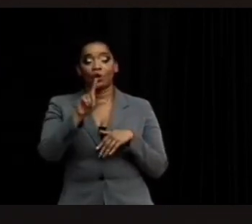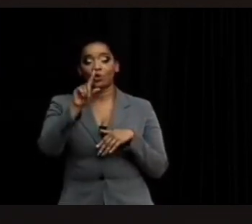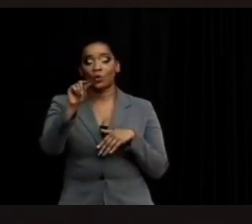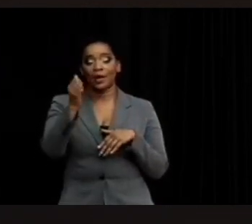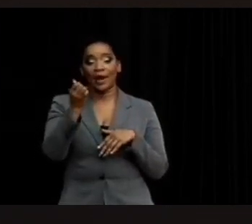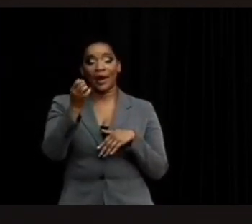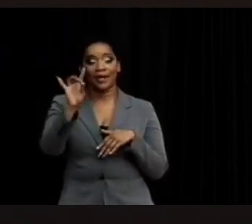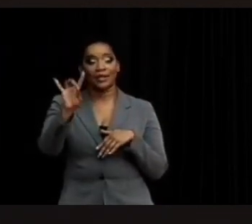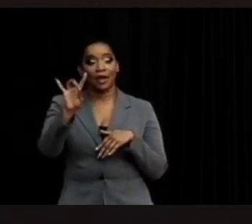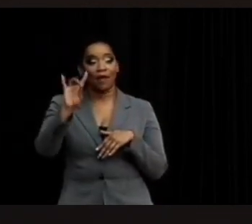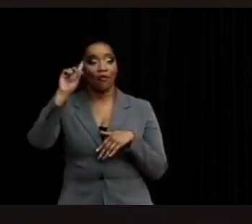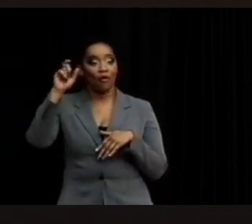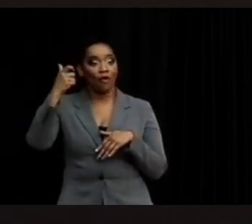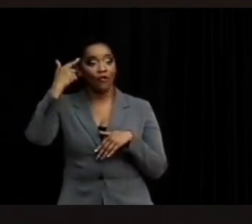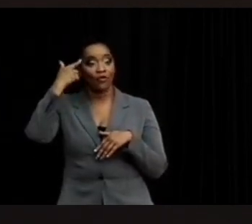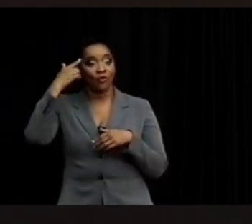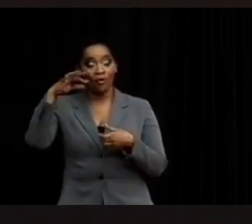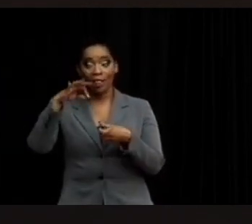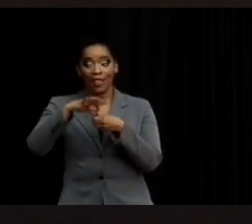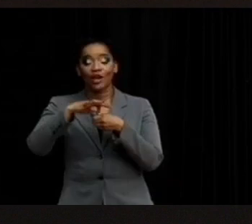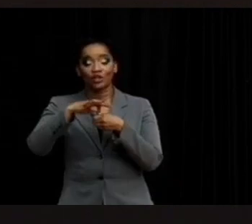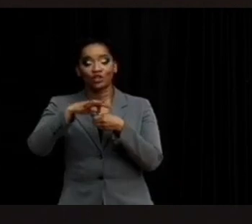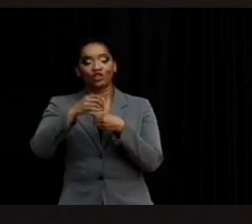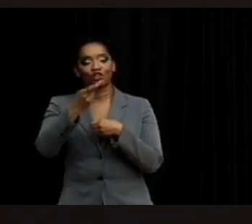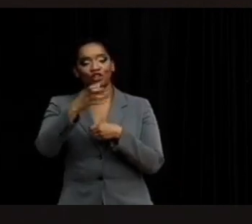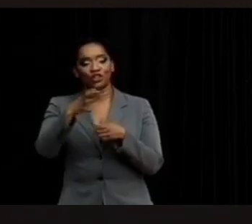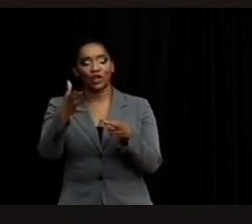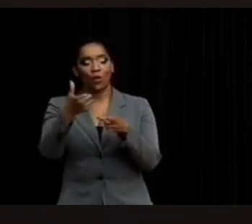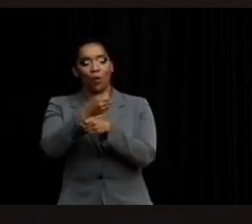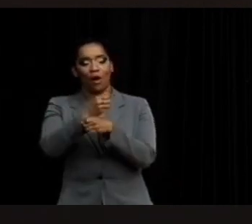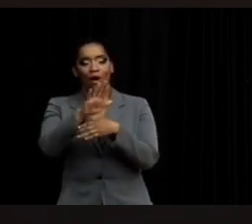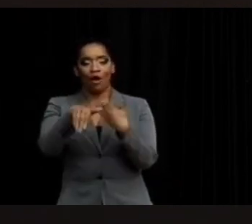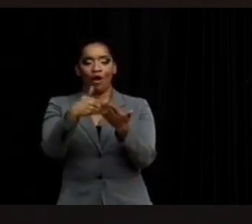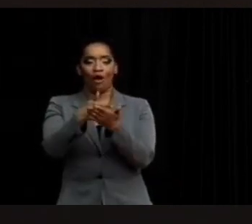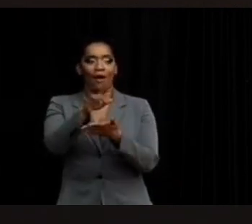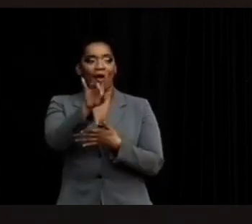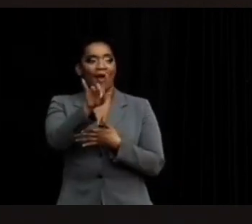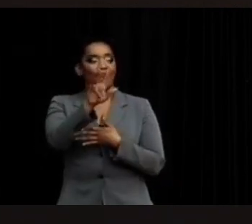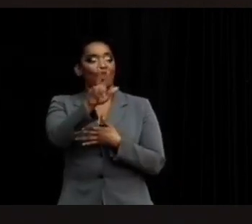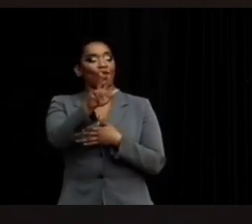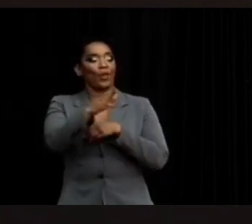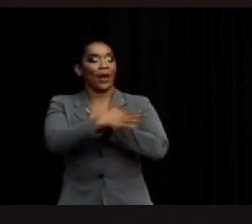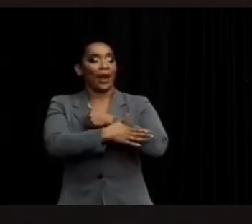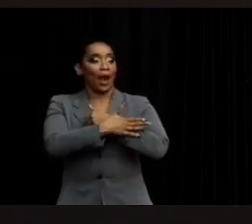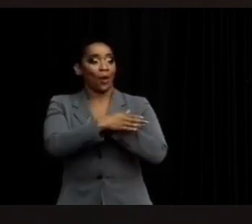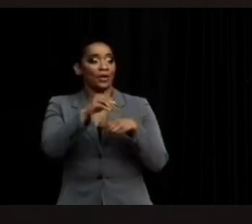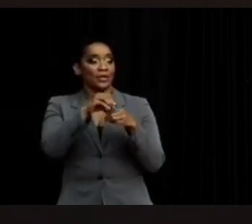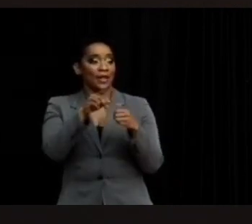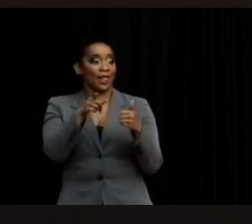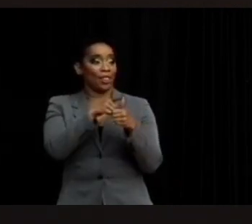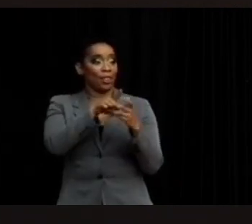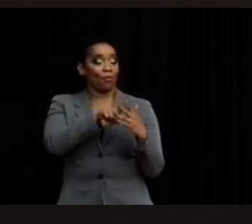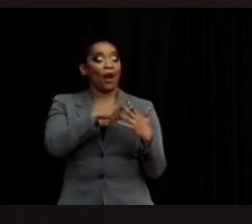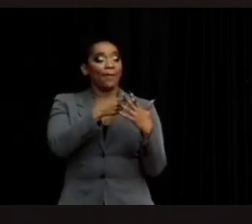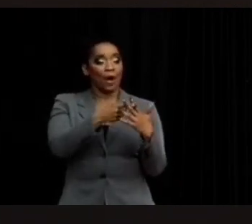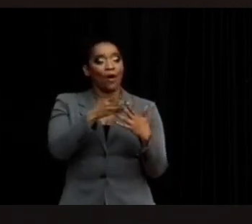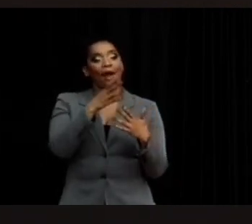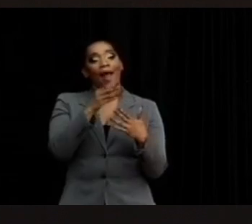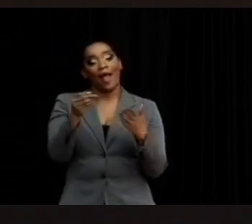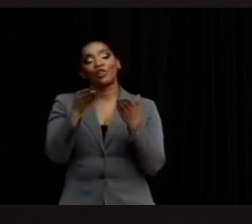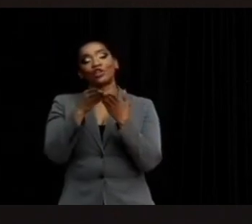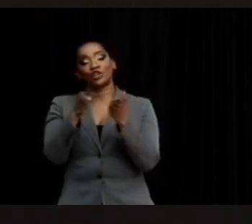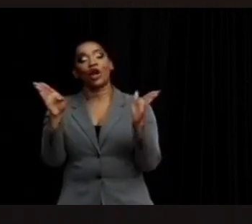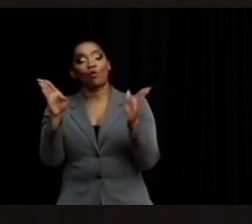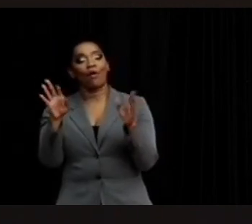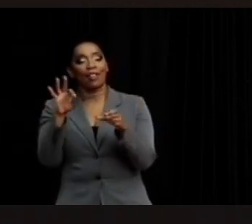2018 gubernatorial elections, she won all 83 counties in the primary and won the general election